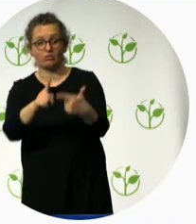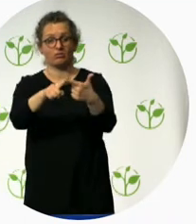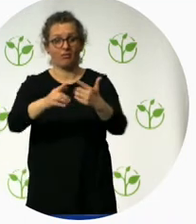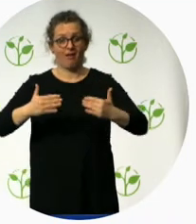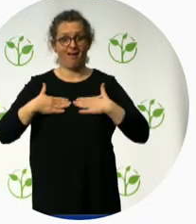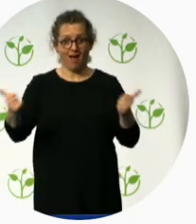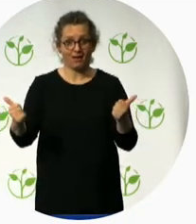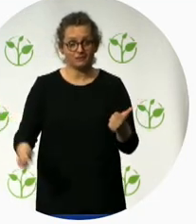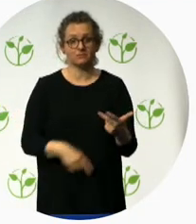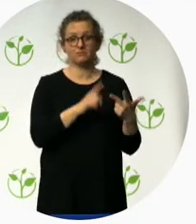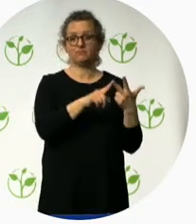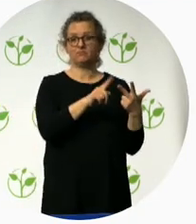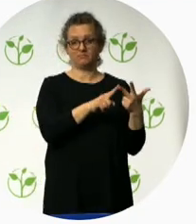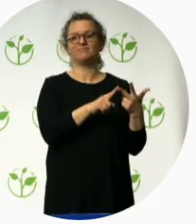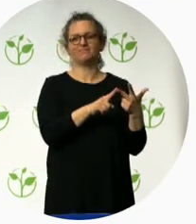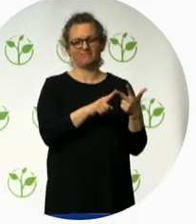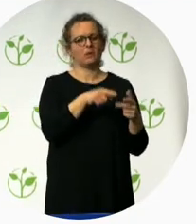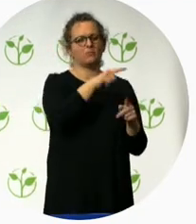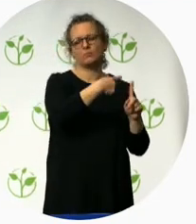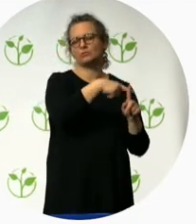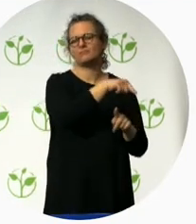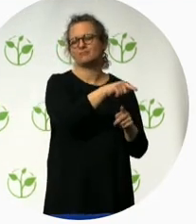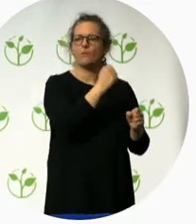in vocational skills training.